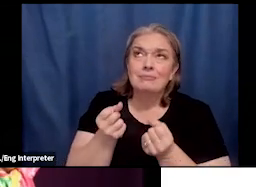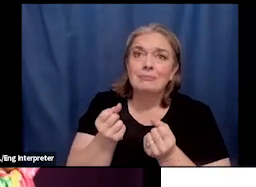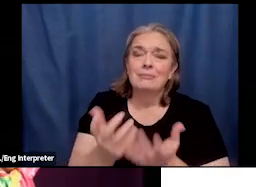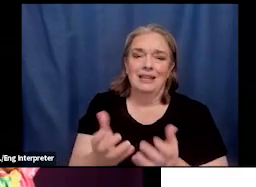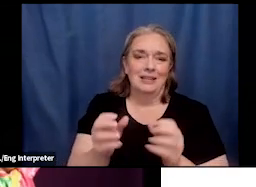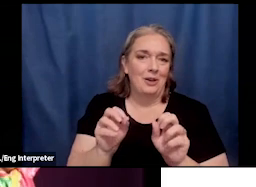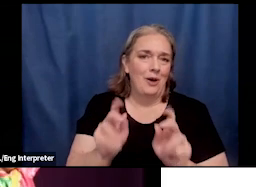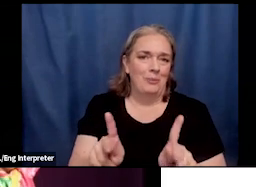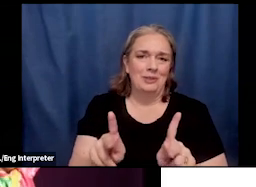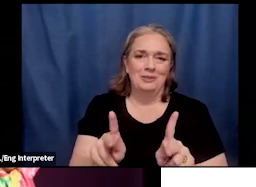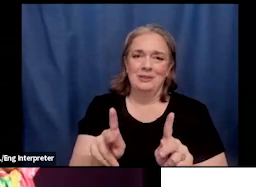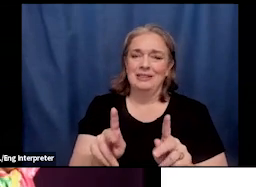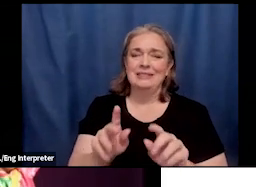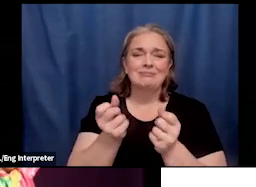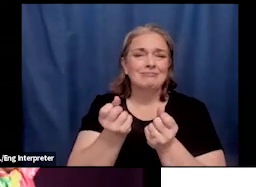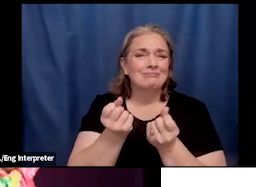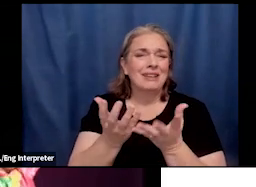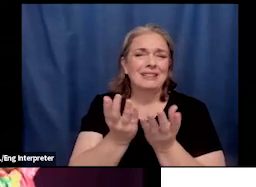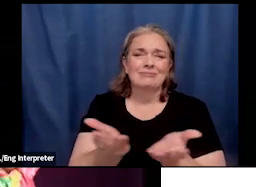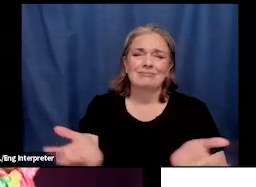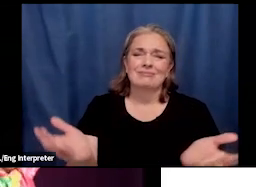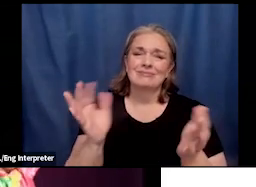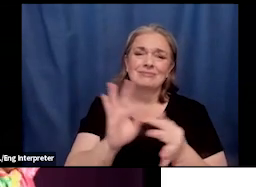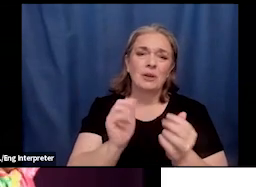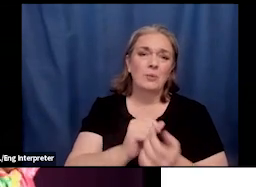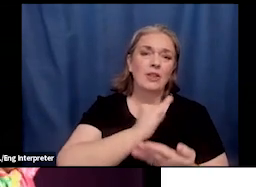things arts, history, and culture for this funding opportunity.